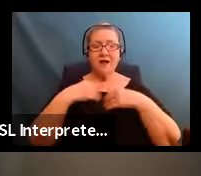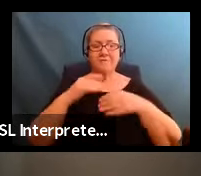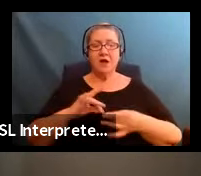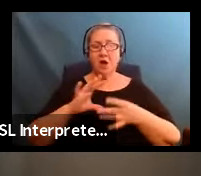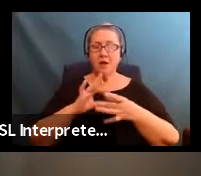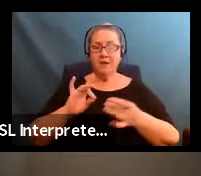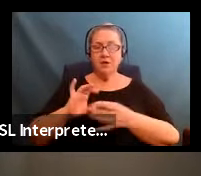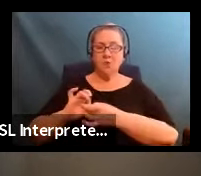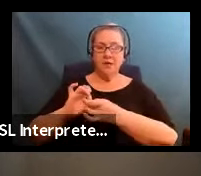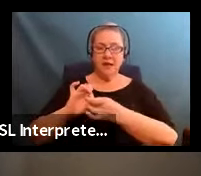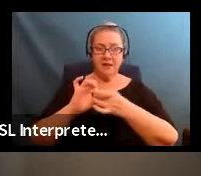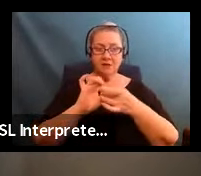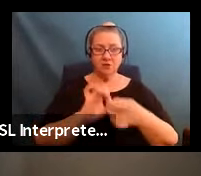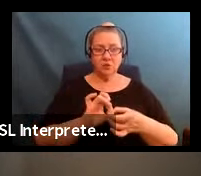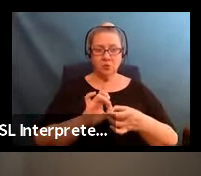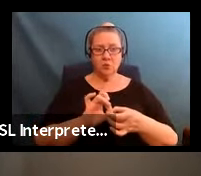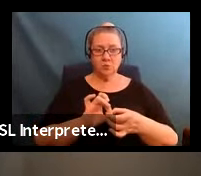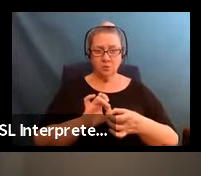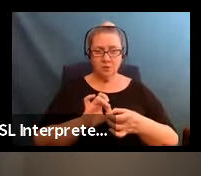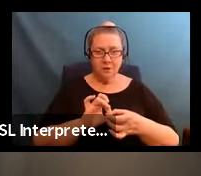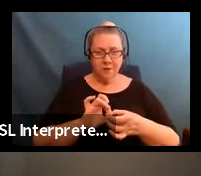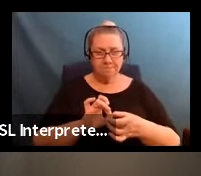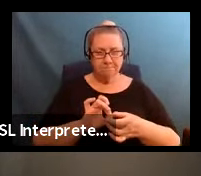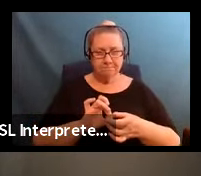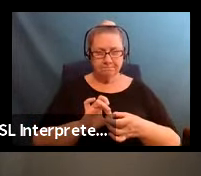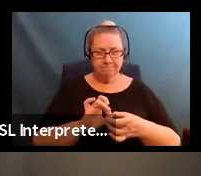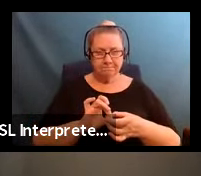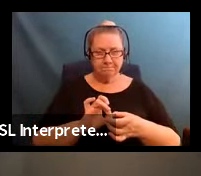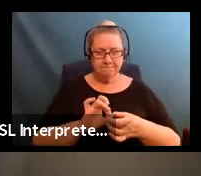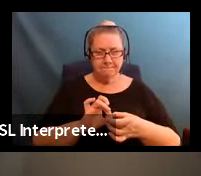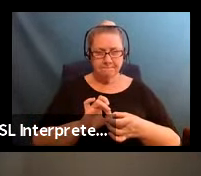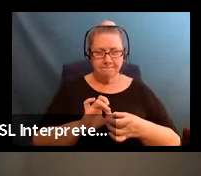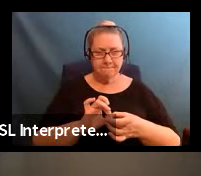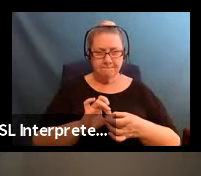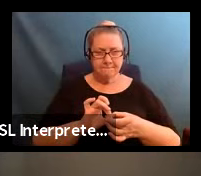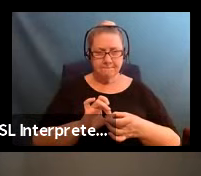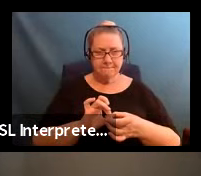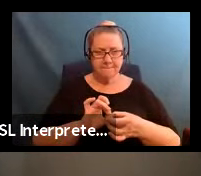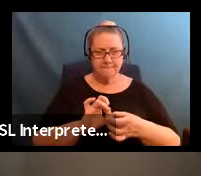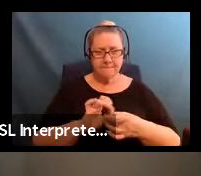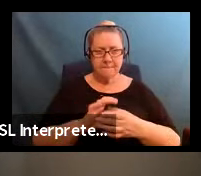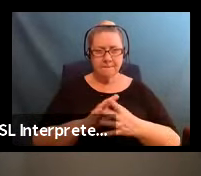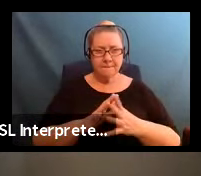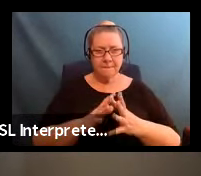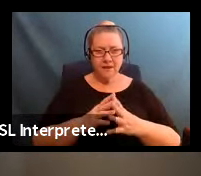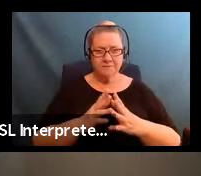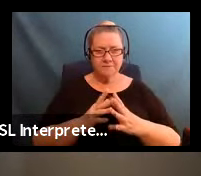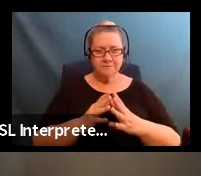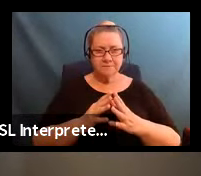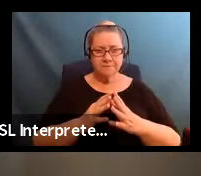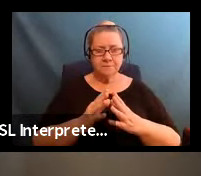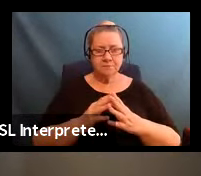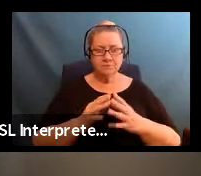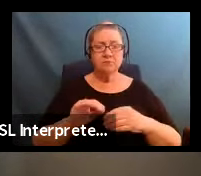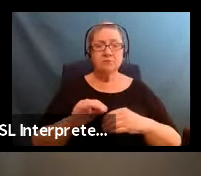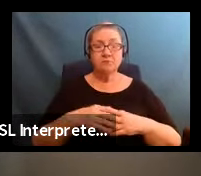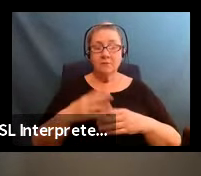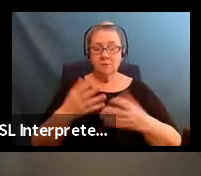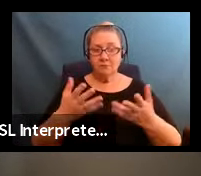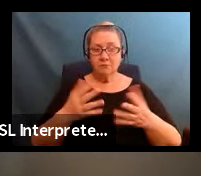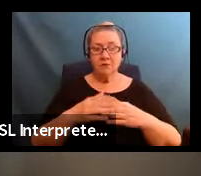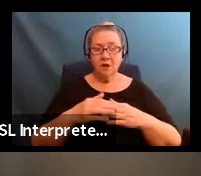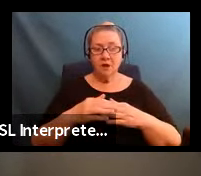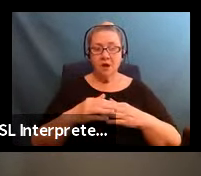related to incentives, and then a question related to the algorithms. And so, as someone who's for the last